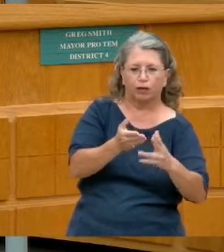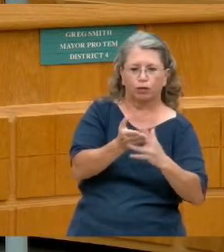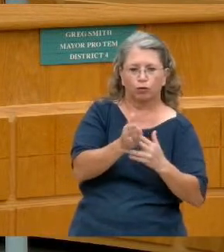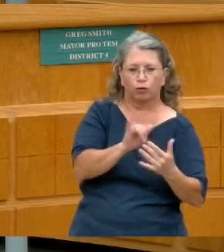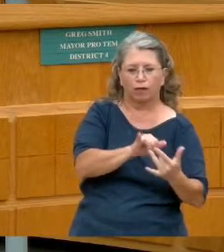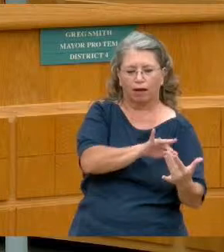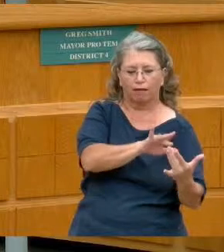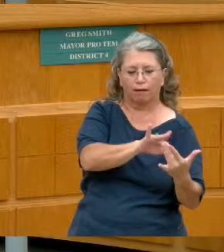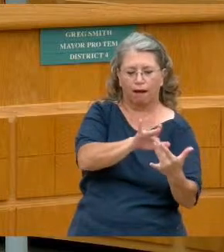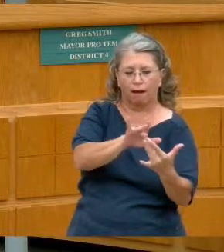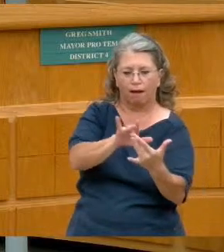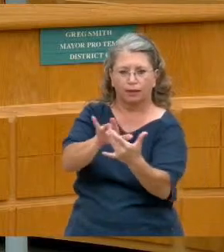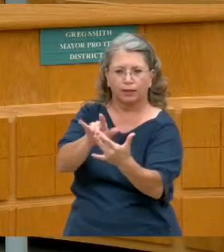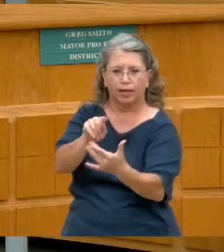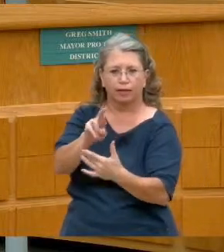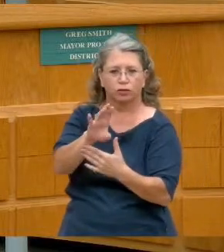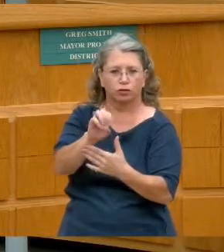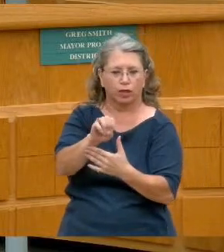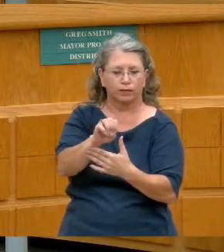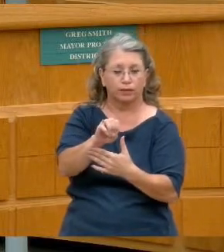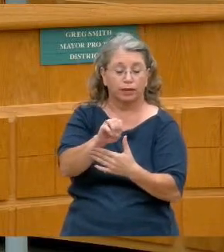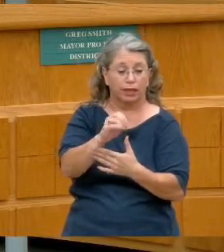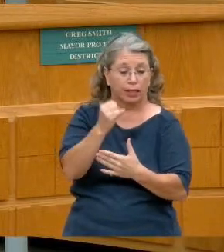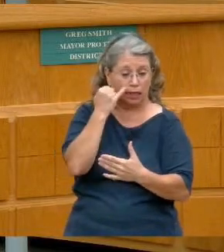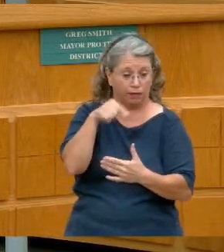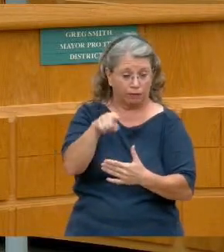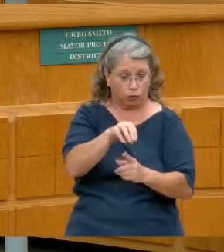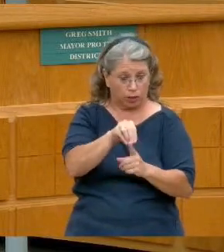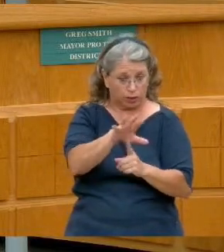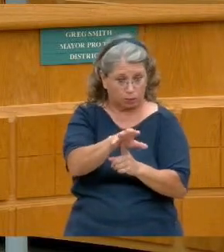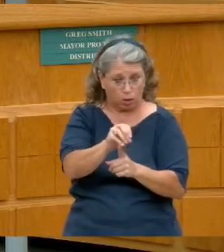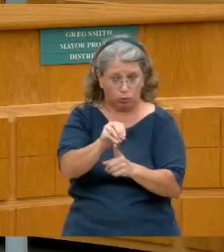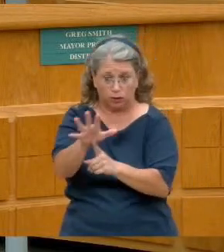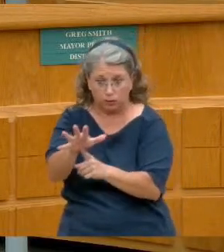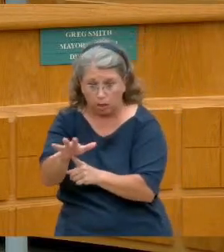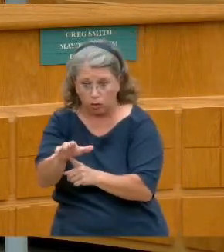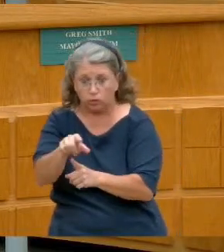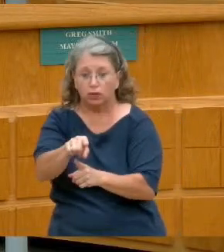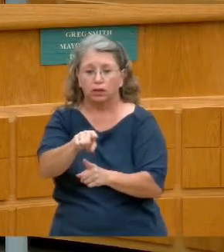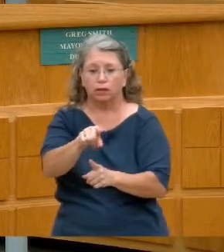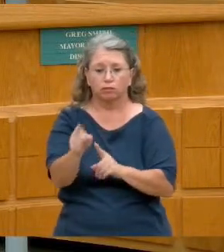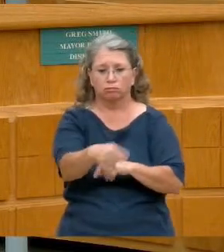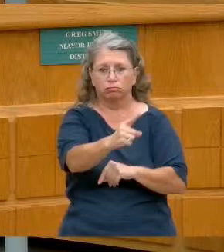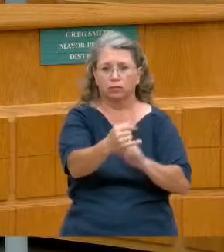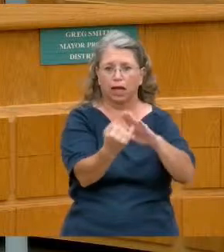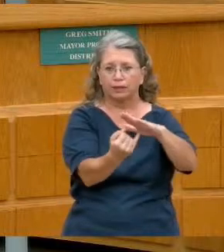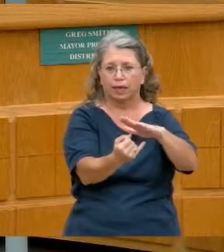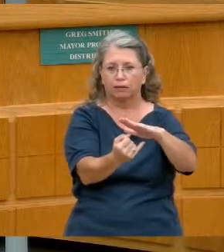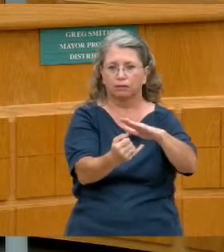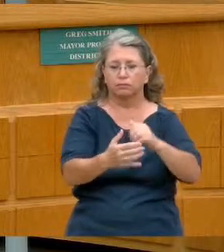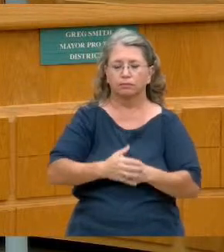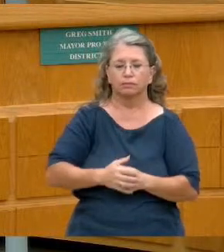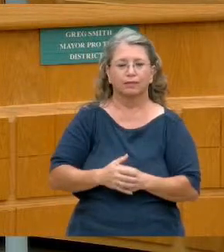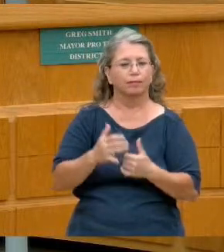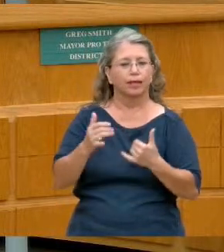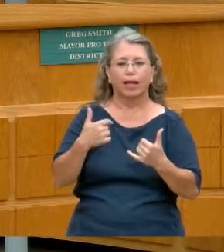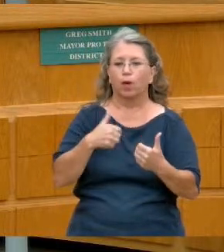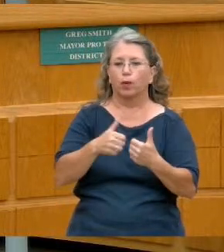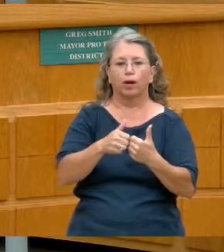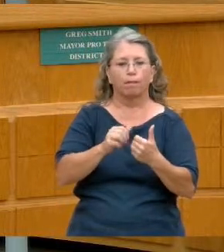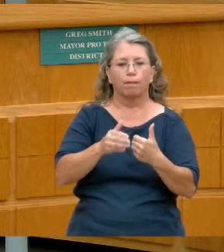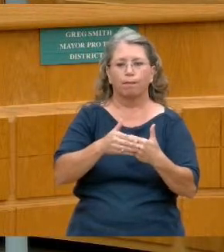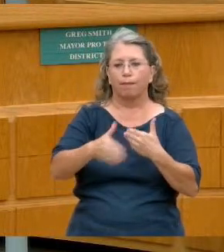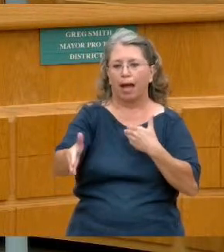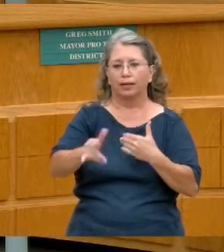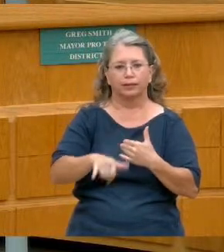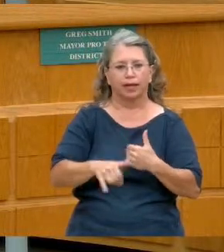testing and have people isolate that were exposed. Where we're at now is past that. The problem is that there